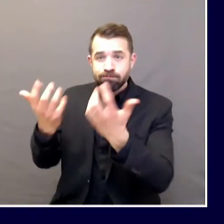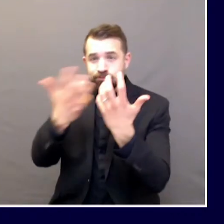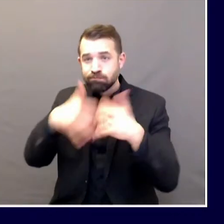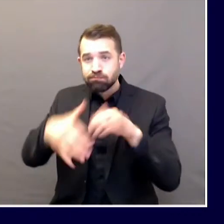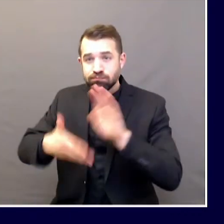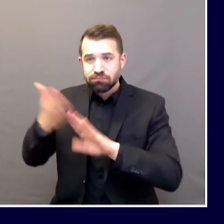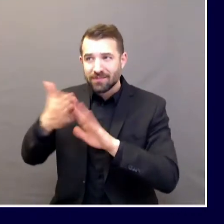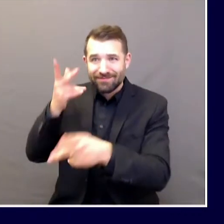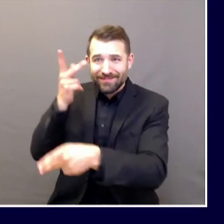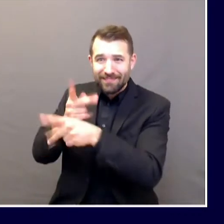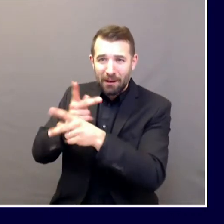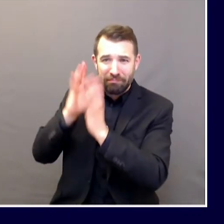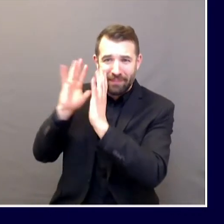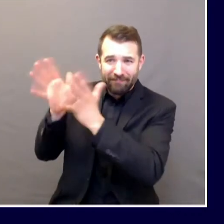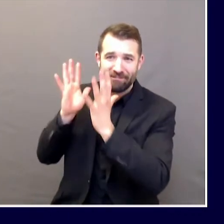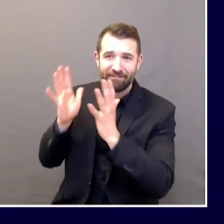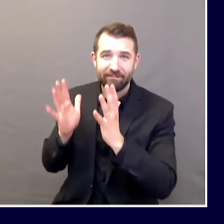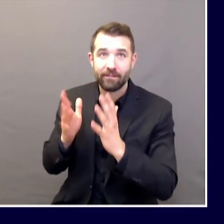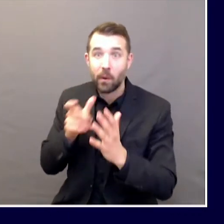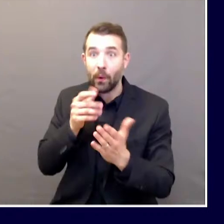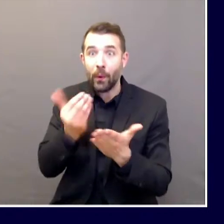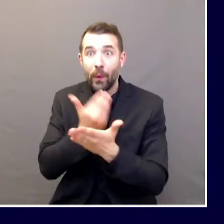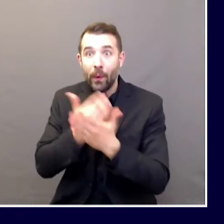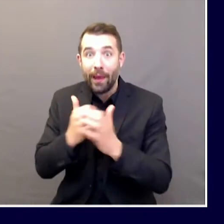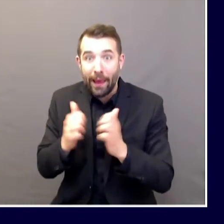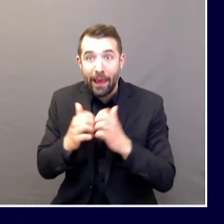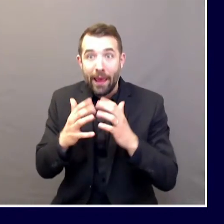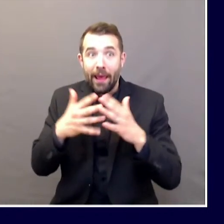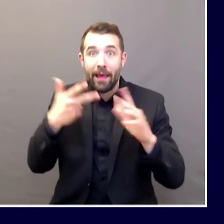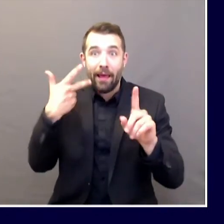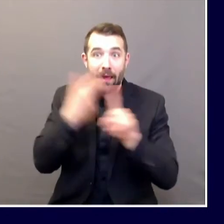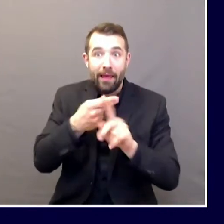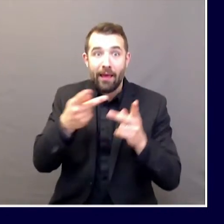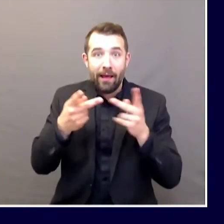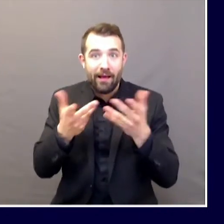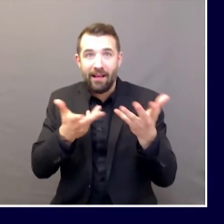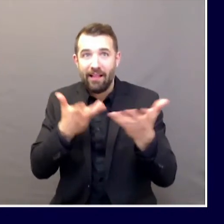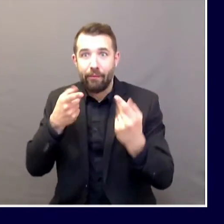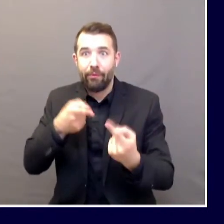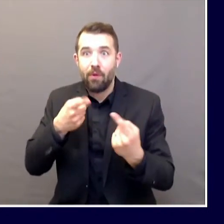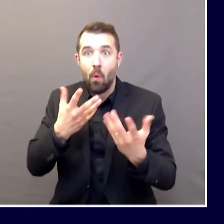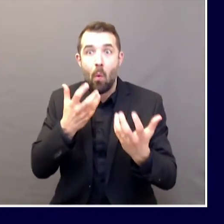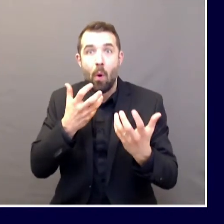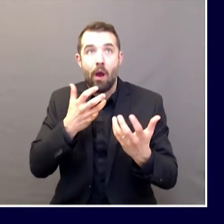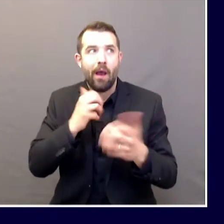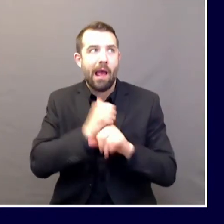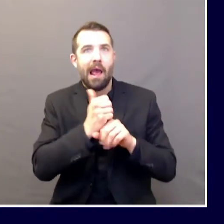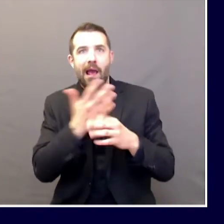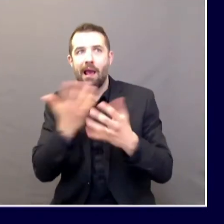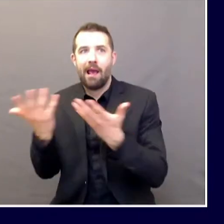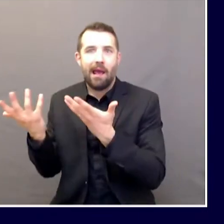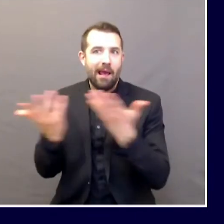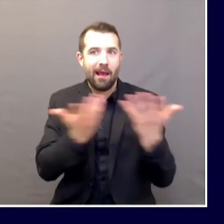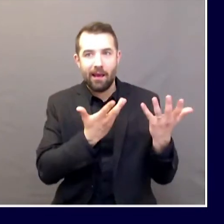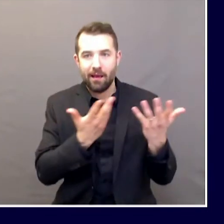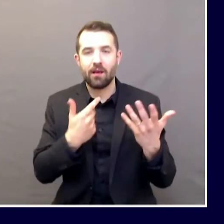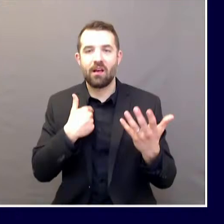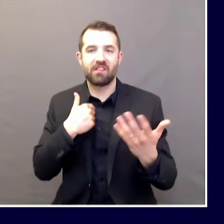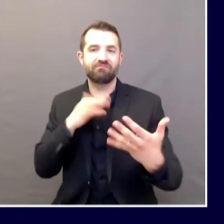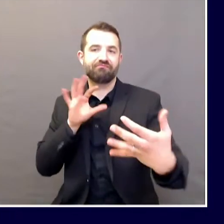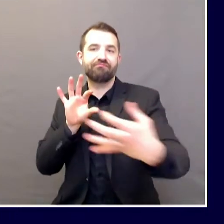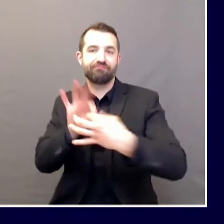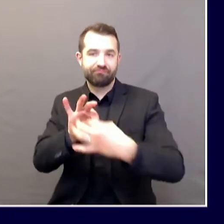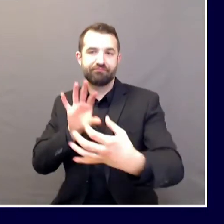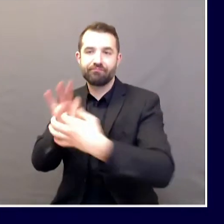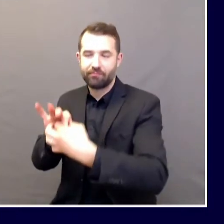to replace or displace or supplant existing providers who have already developed a lot of skill and